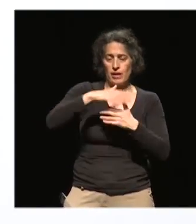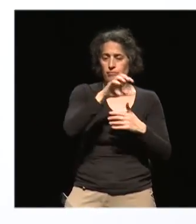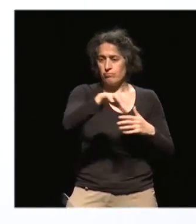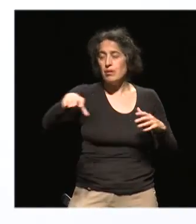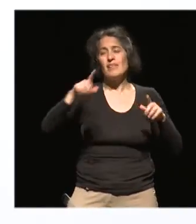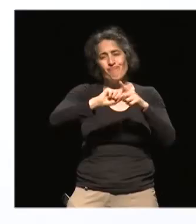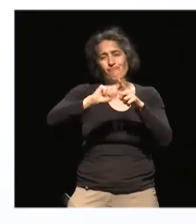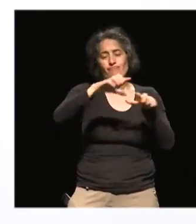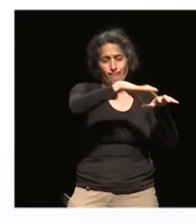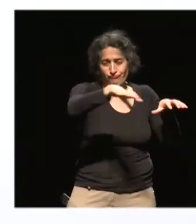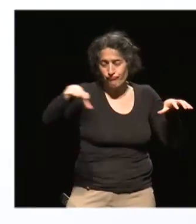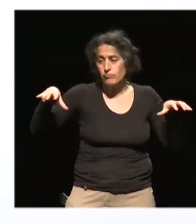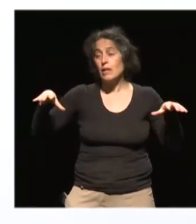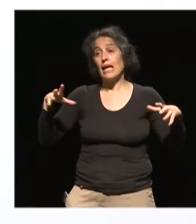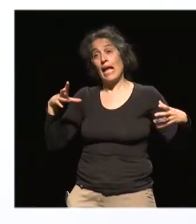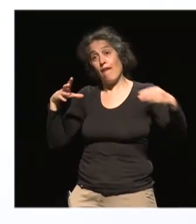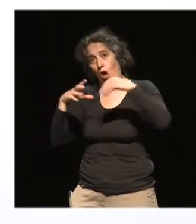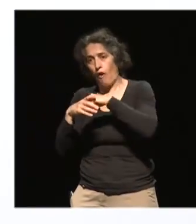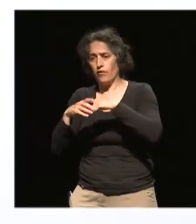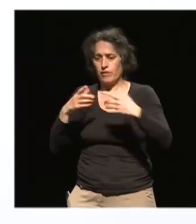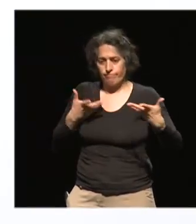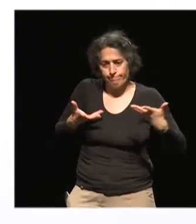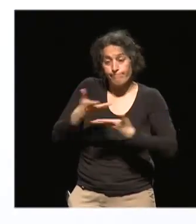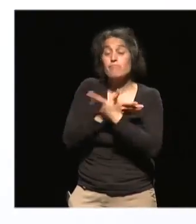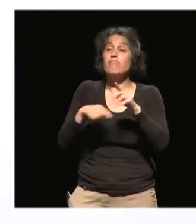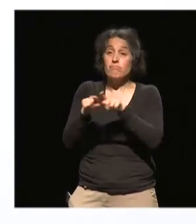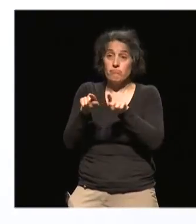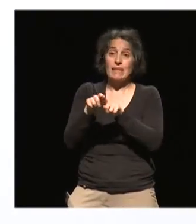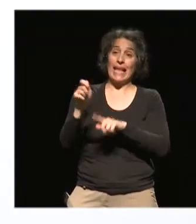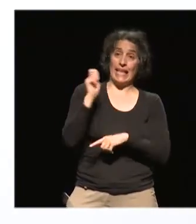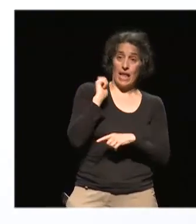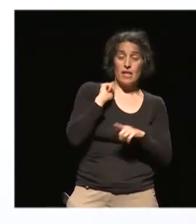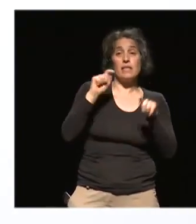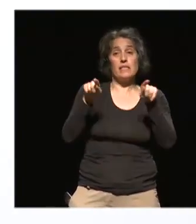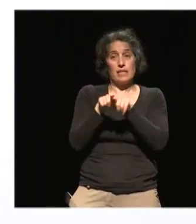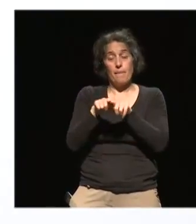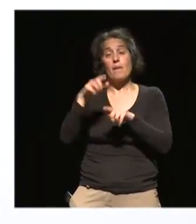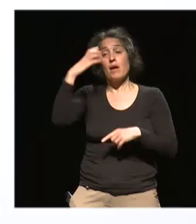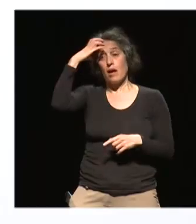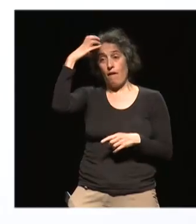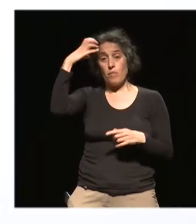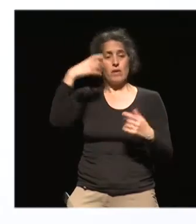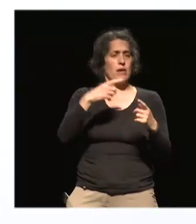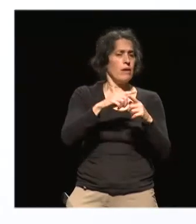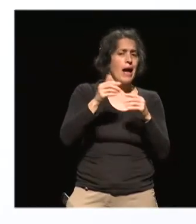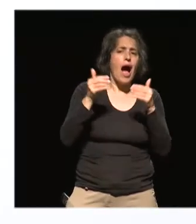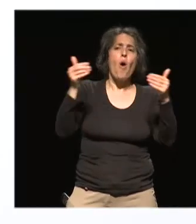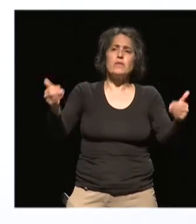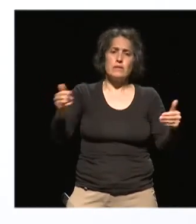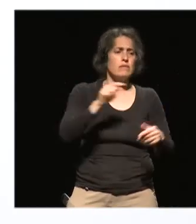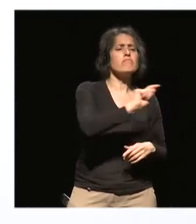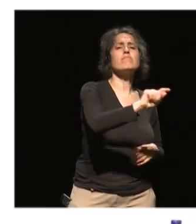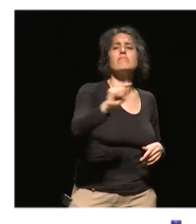much as possible as a country to bring on board all those other actors that are from outside the government.